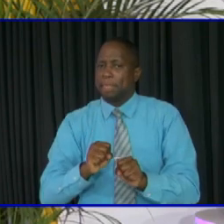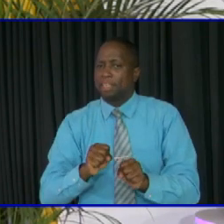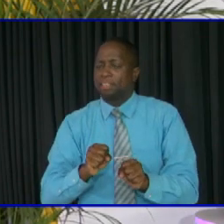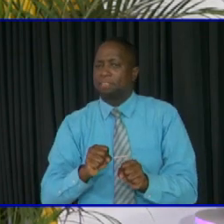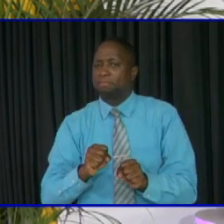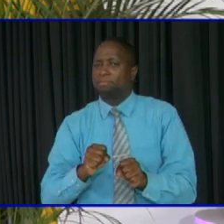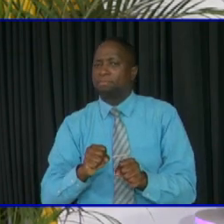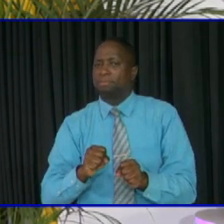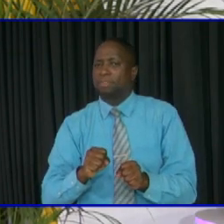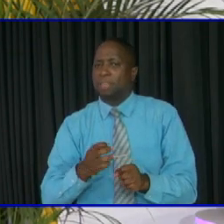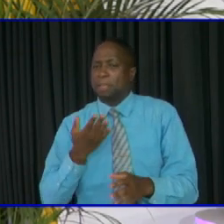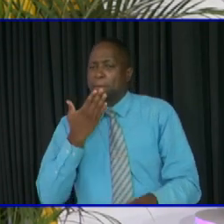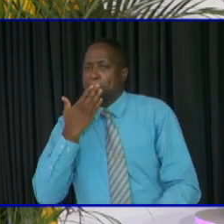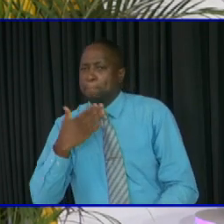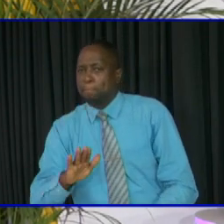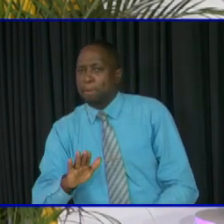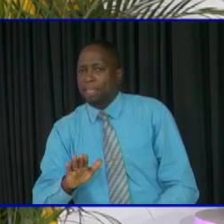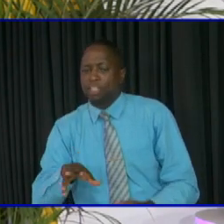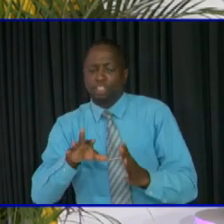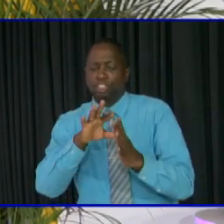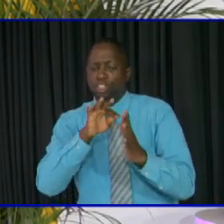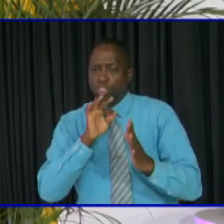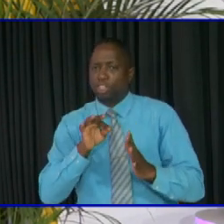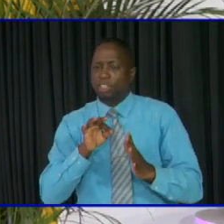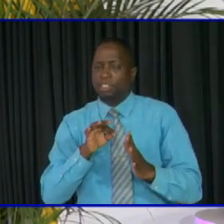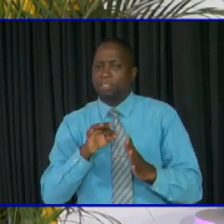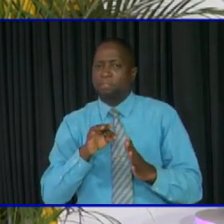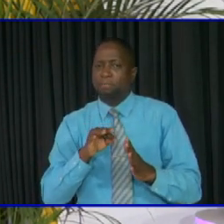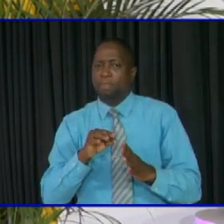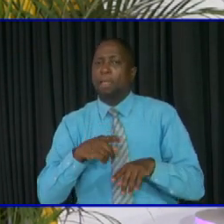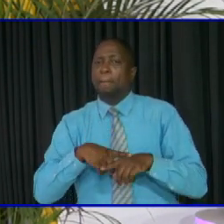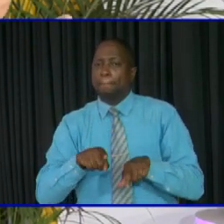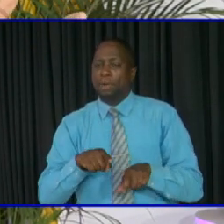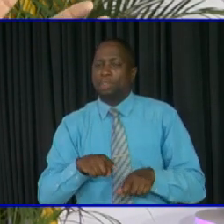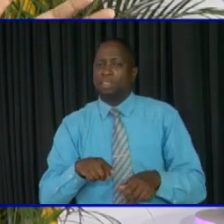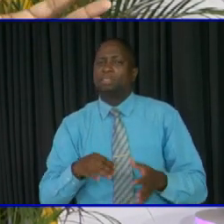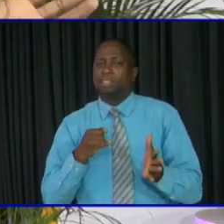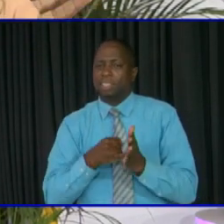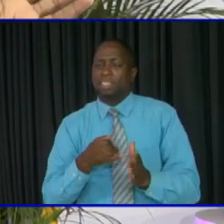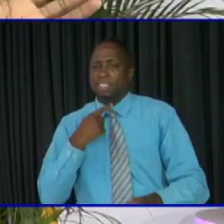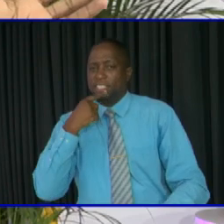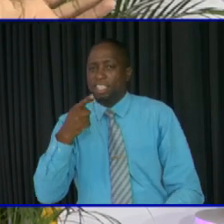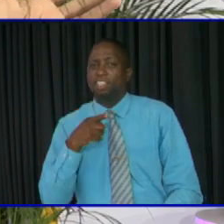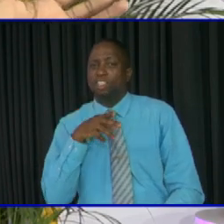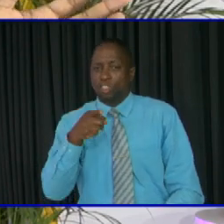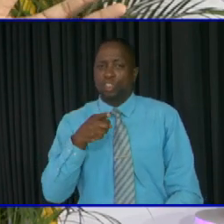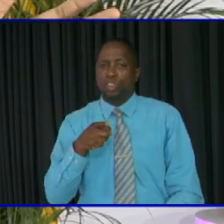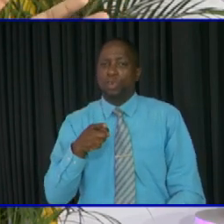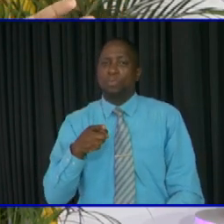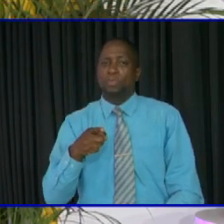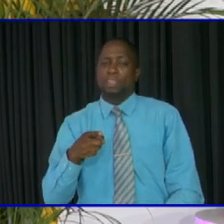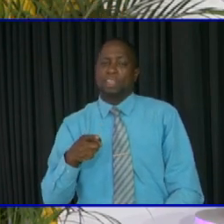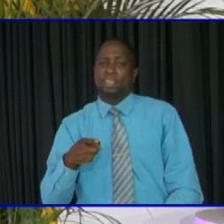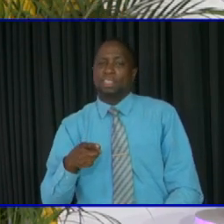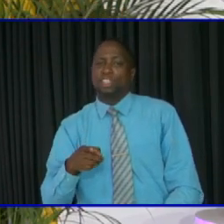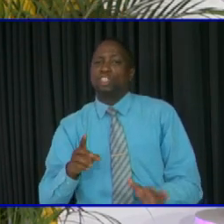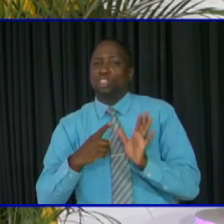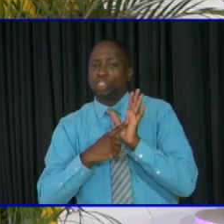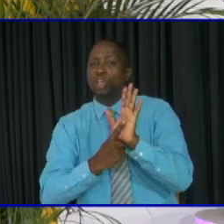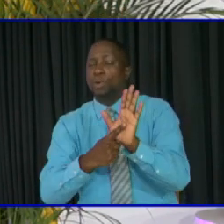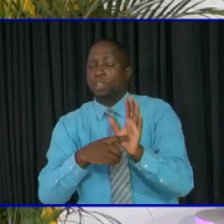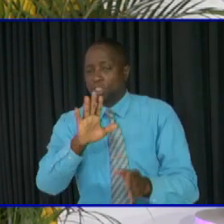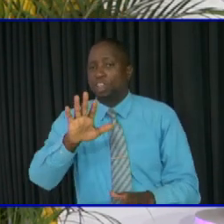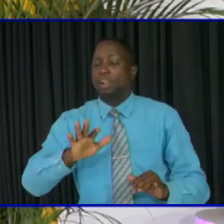to Jesus. You're demonstrating your love for God. You're accepting His gift of salvation, and